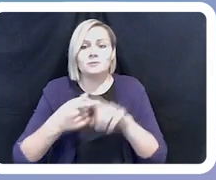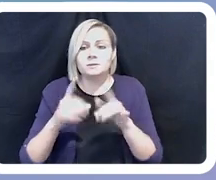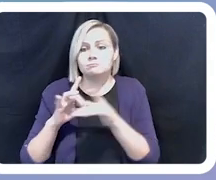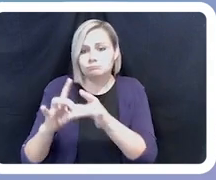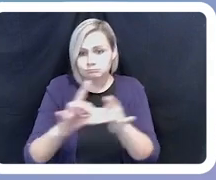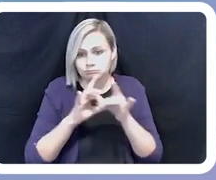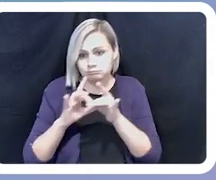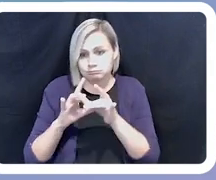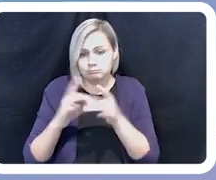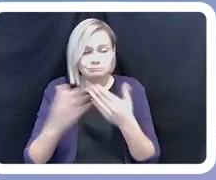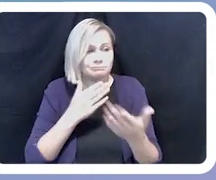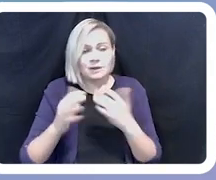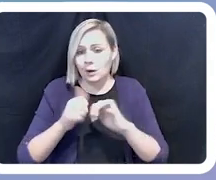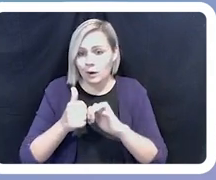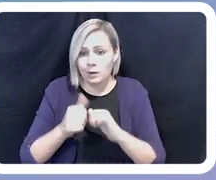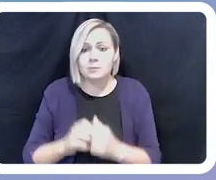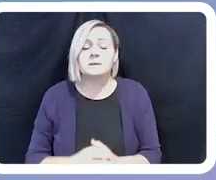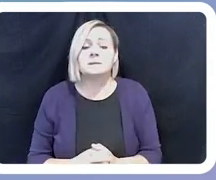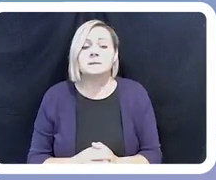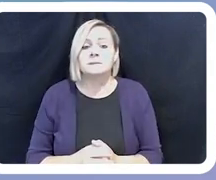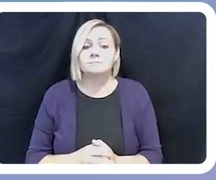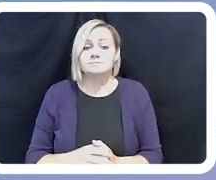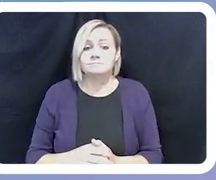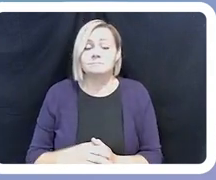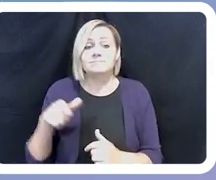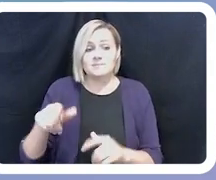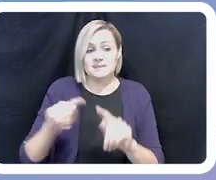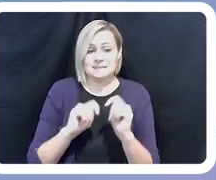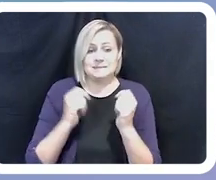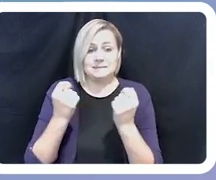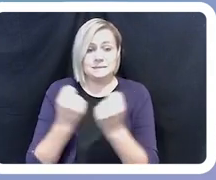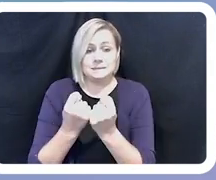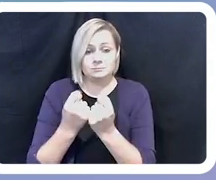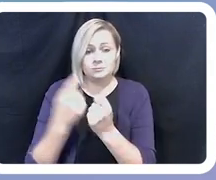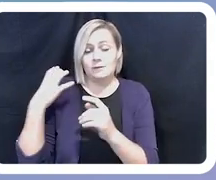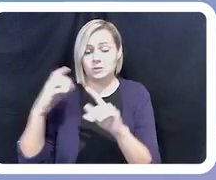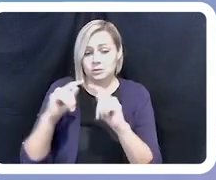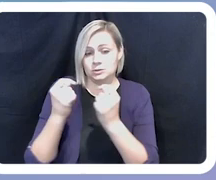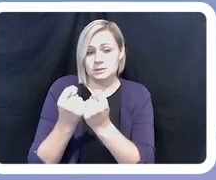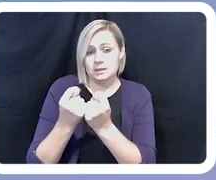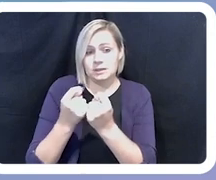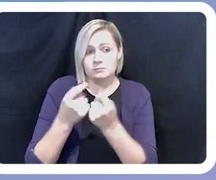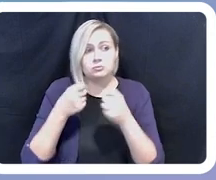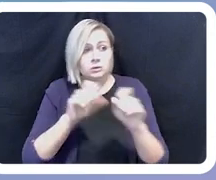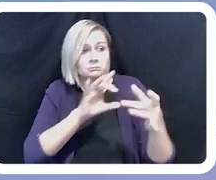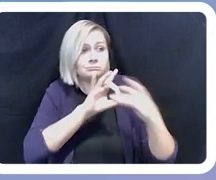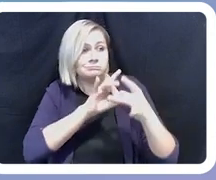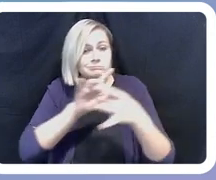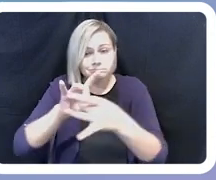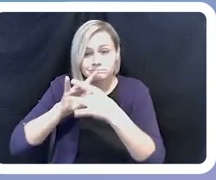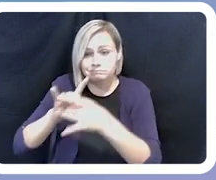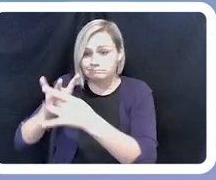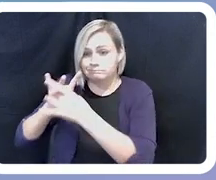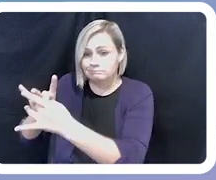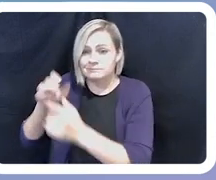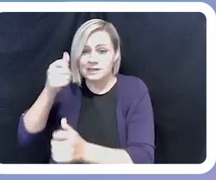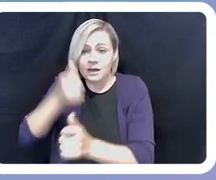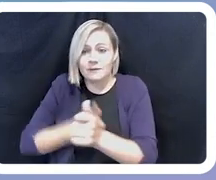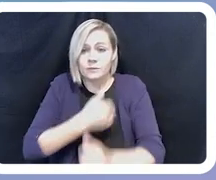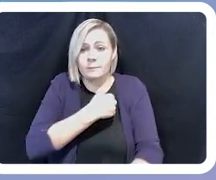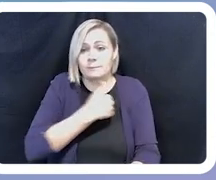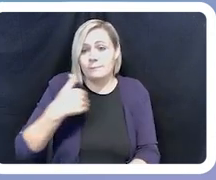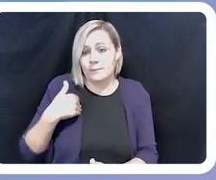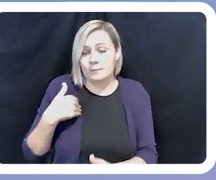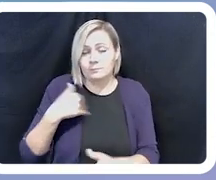matter how they had to do it. The officer team went above and beyond to make connections with